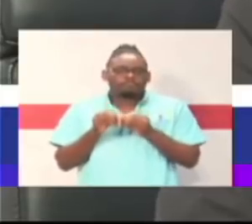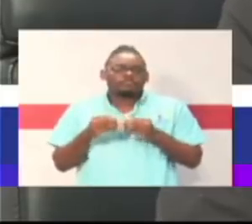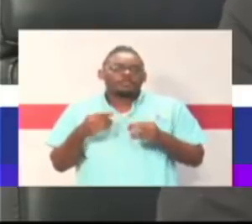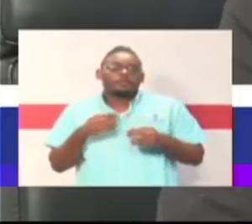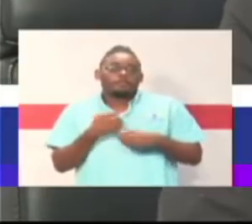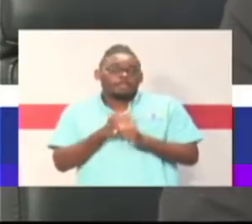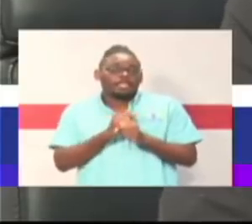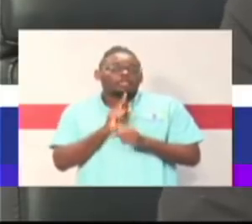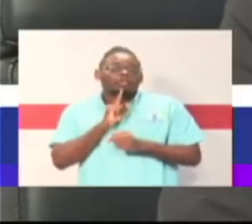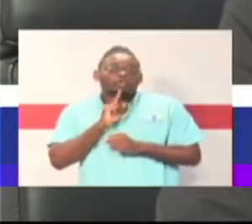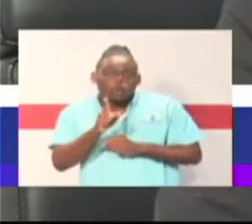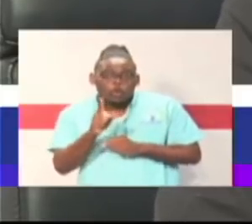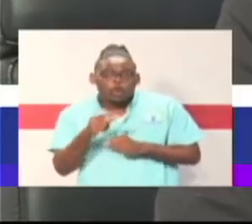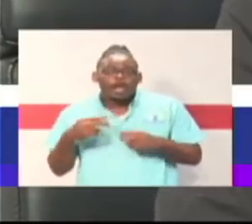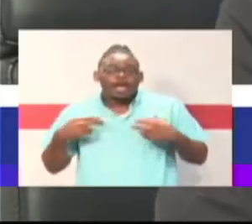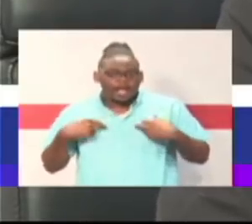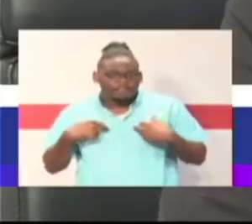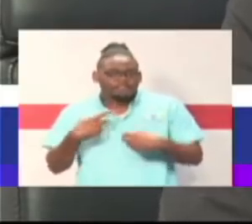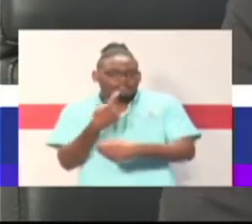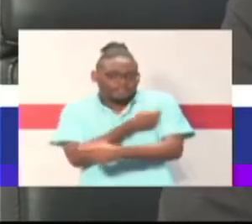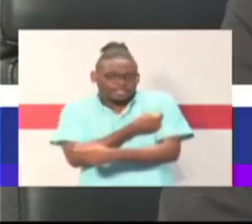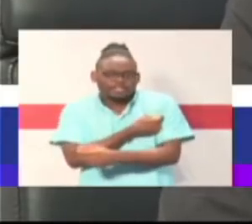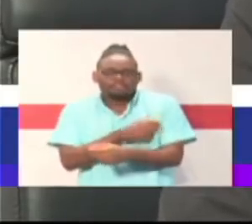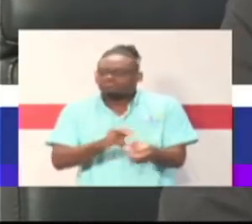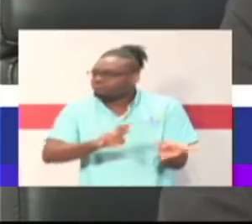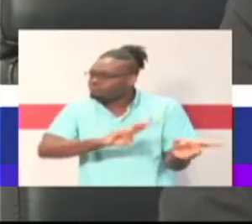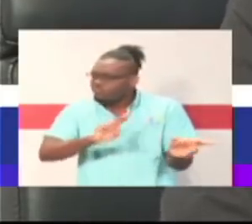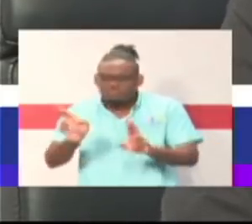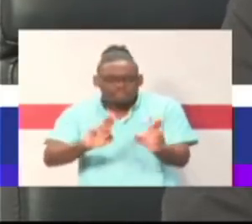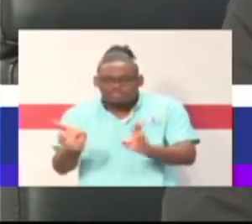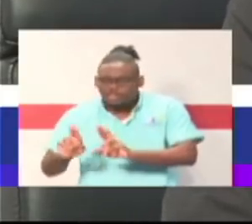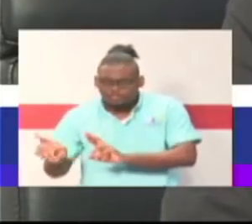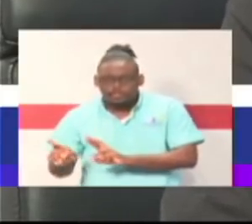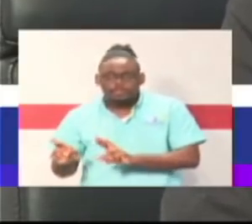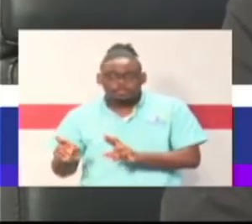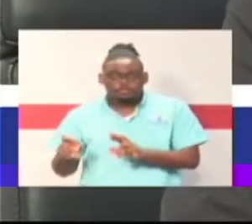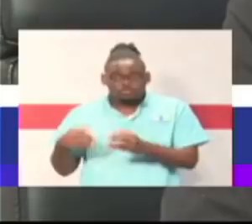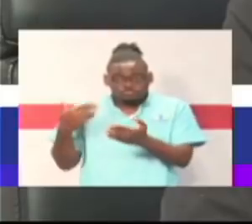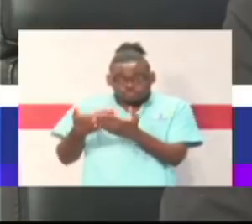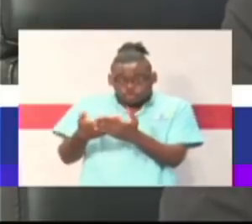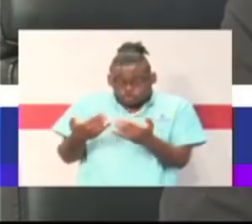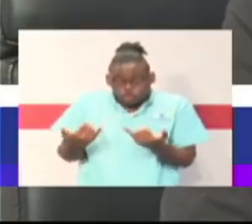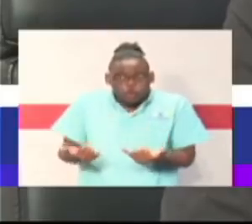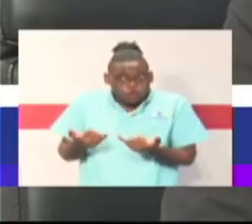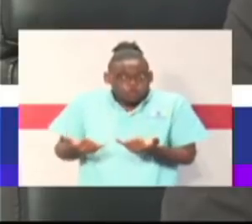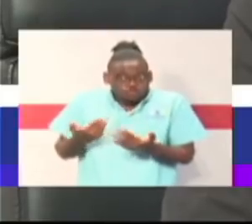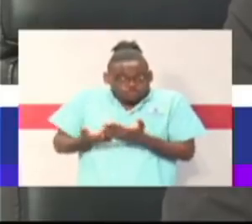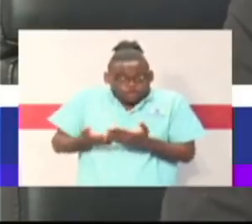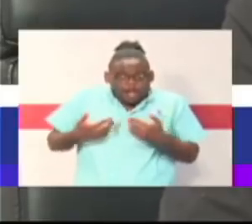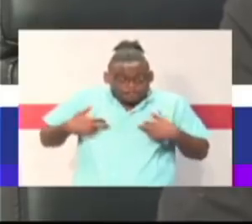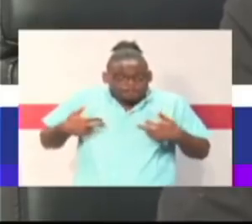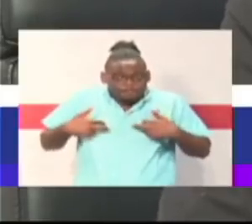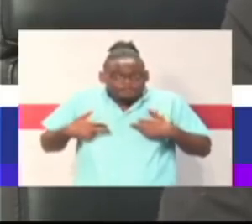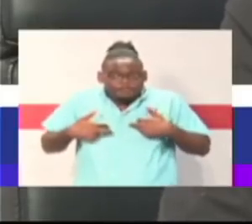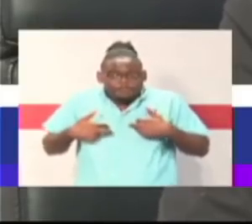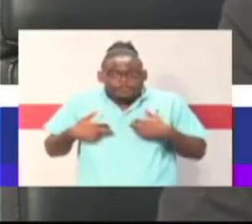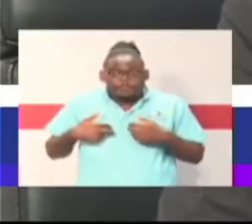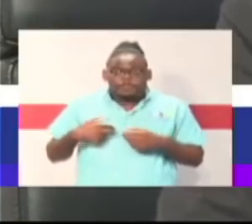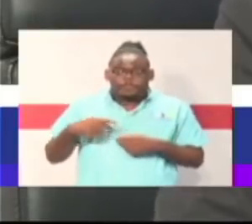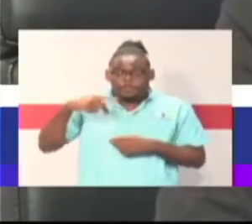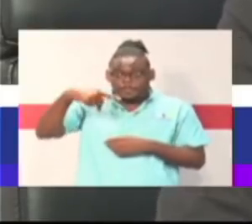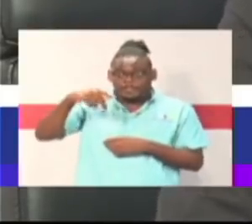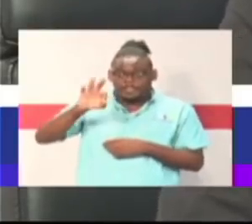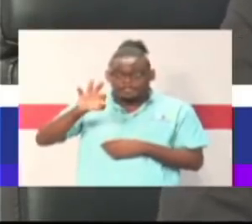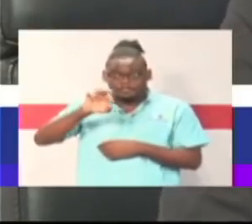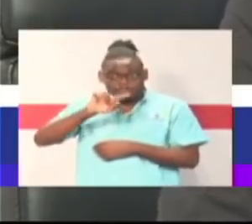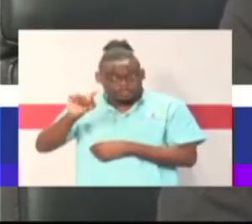point where we had an eligible vaccine, which is the Pfizer vaccine, based on the mRNA technology,